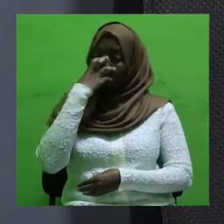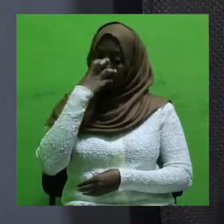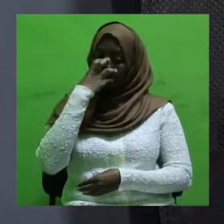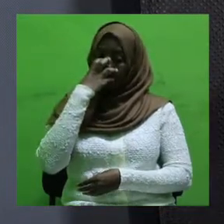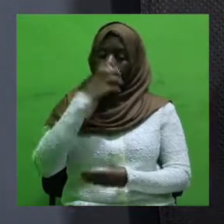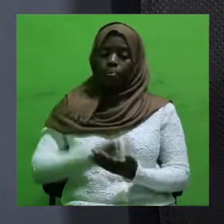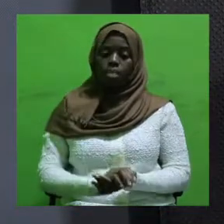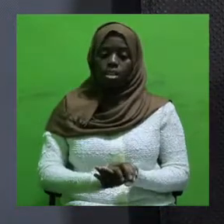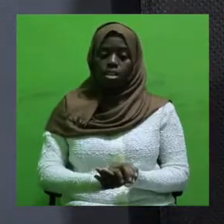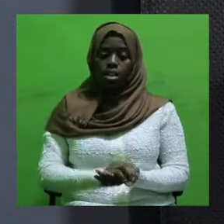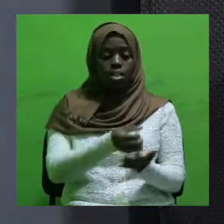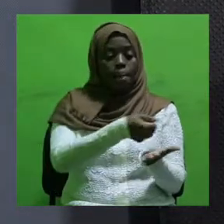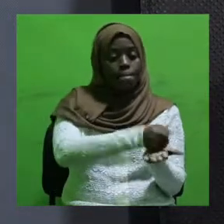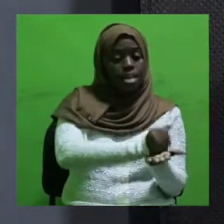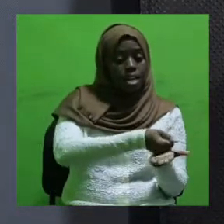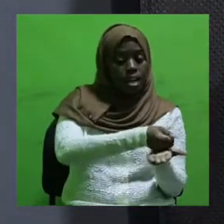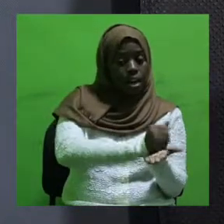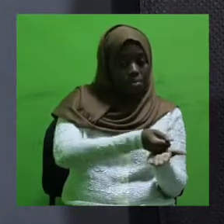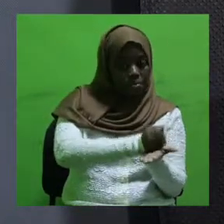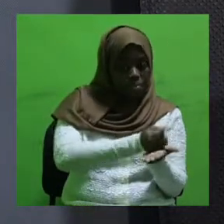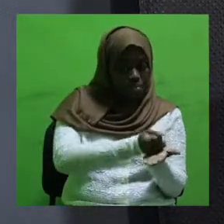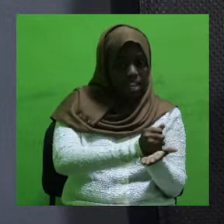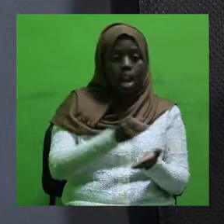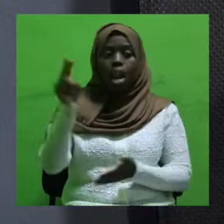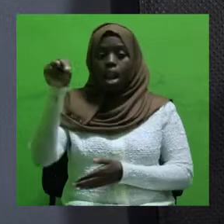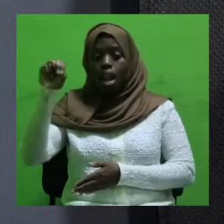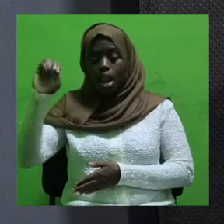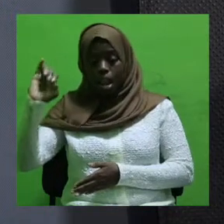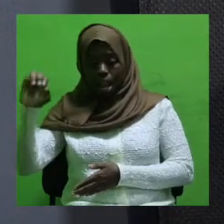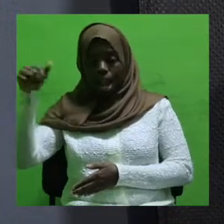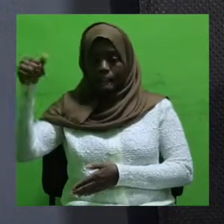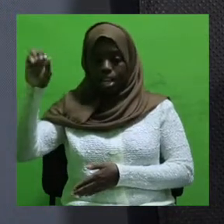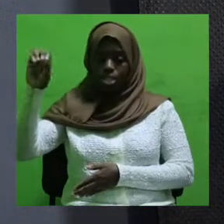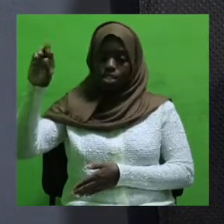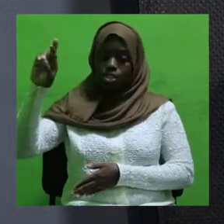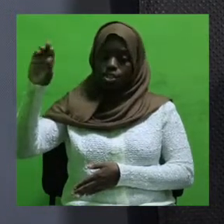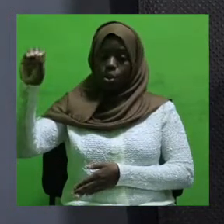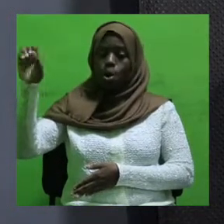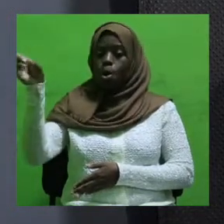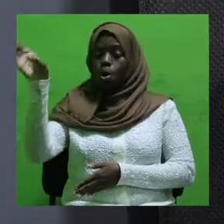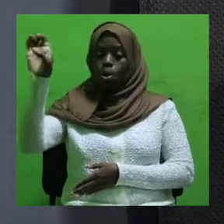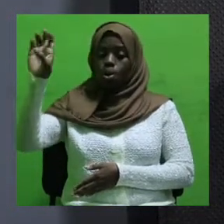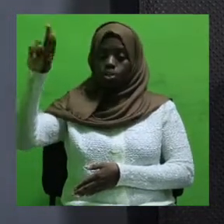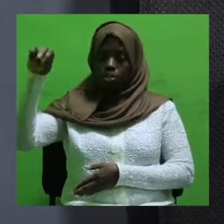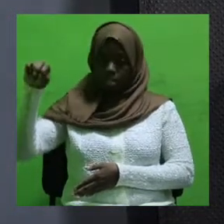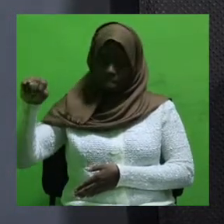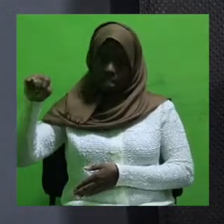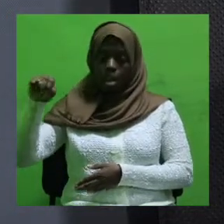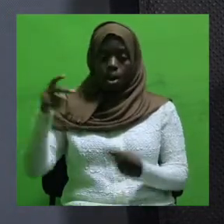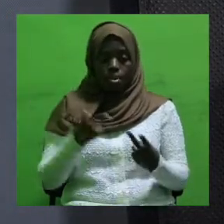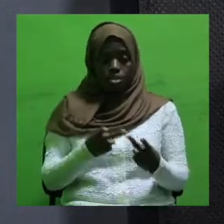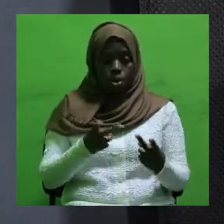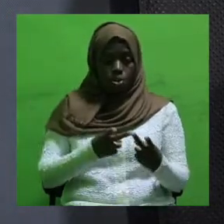tannins, it can be caffeine, it can be nicotine, it can be latex from the flax plant, it can be anything.